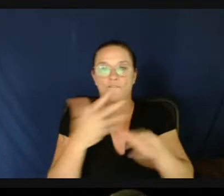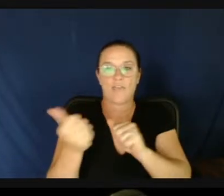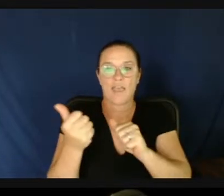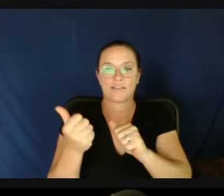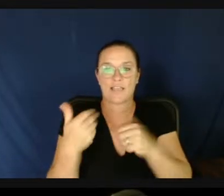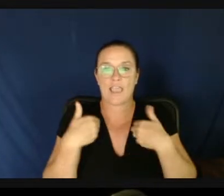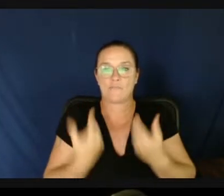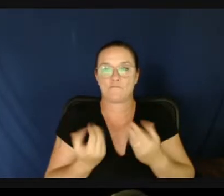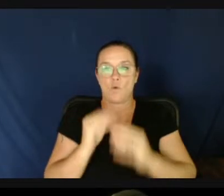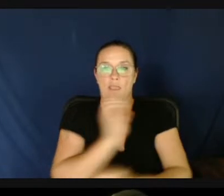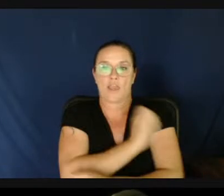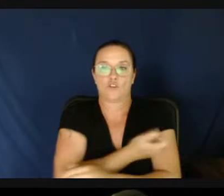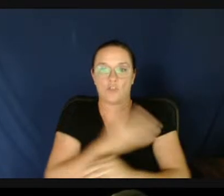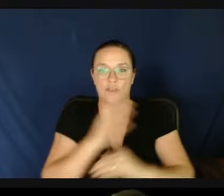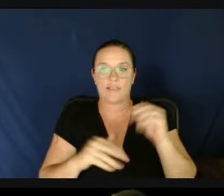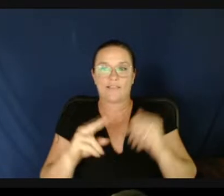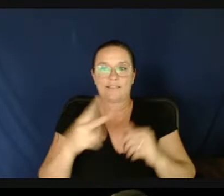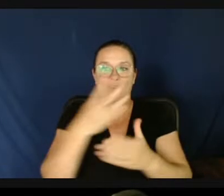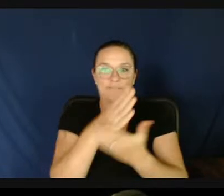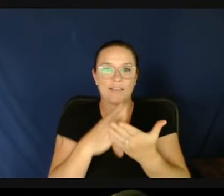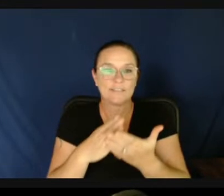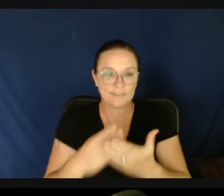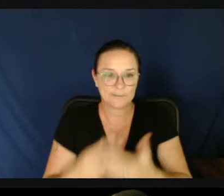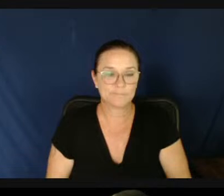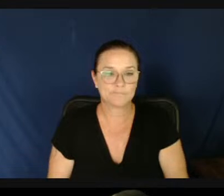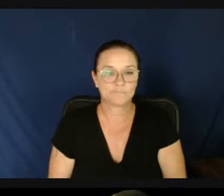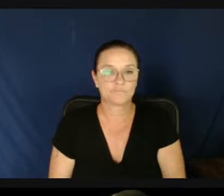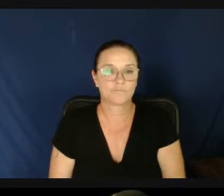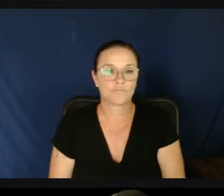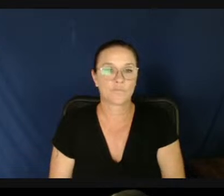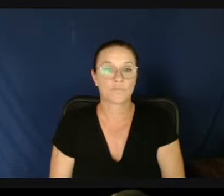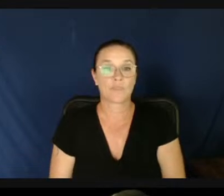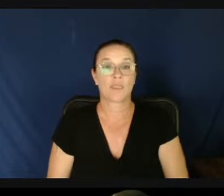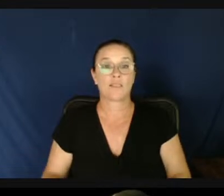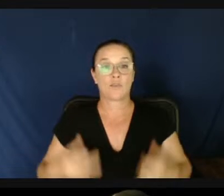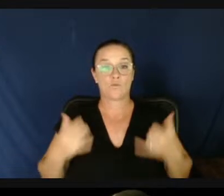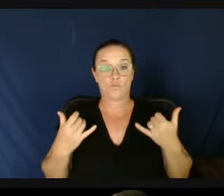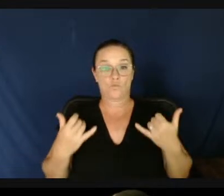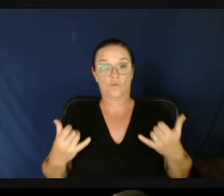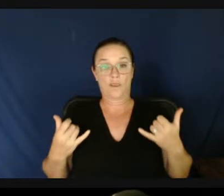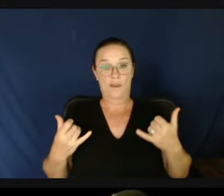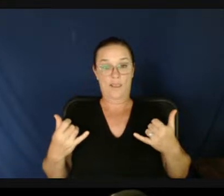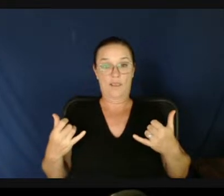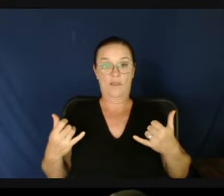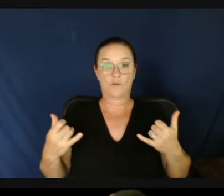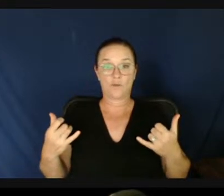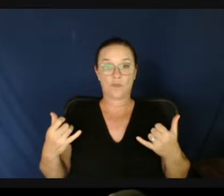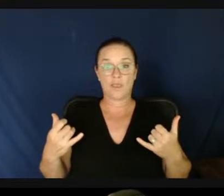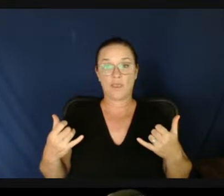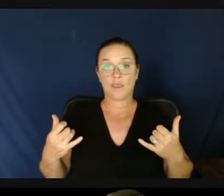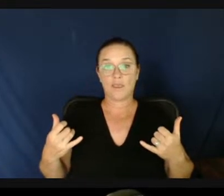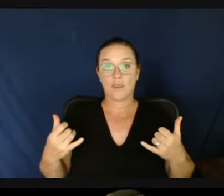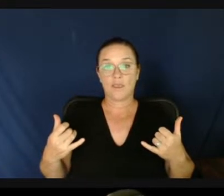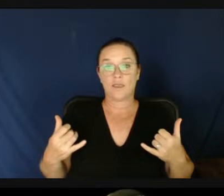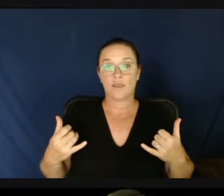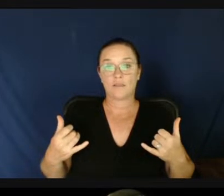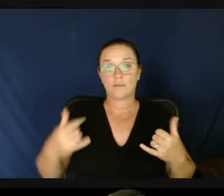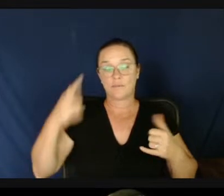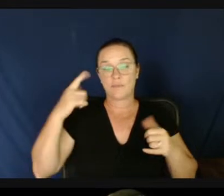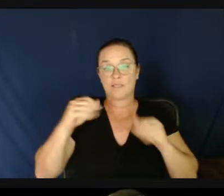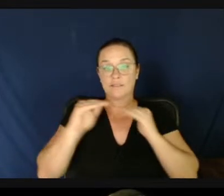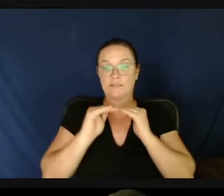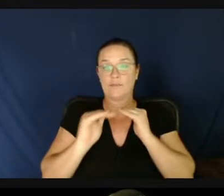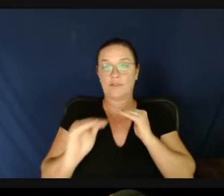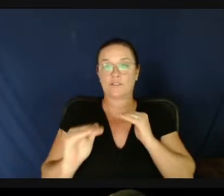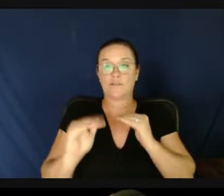growth during the second phase right there. And the currently active phase of growth is characterized by stabilization of low-angle